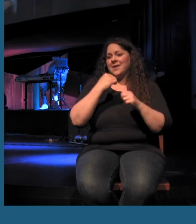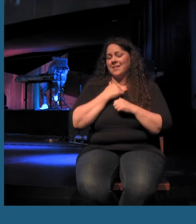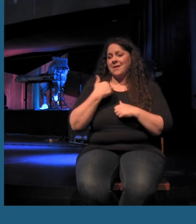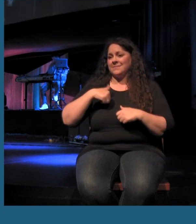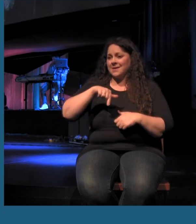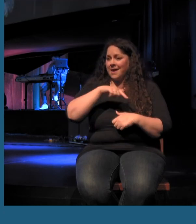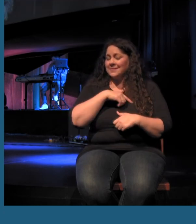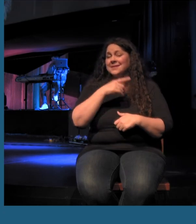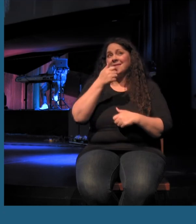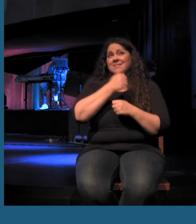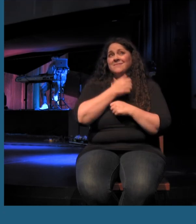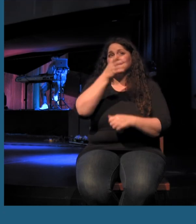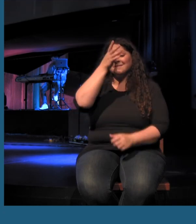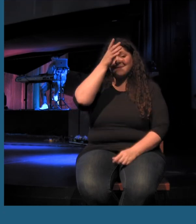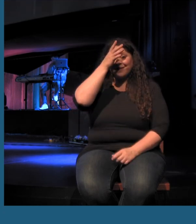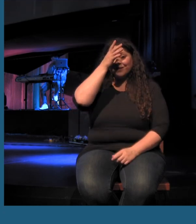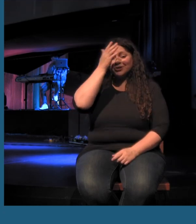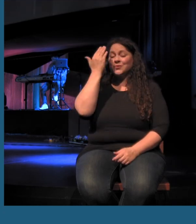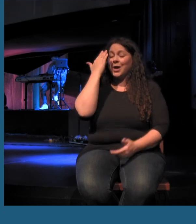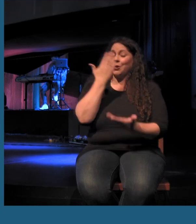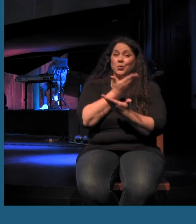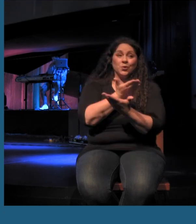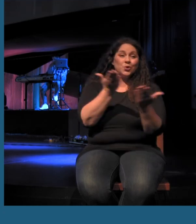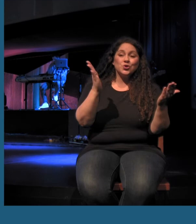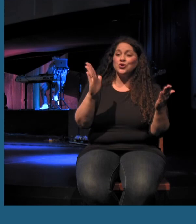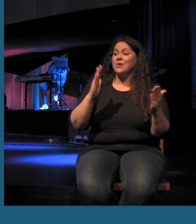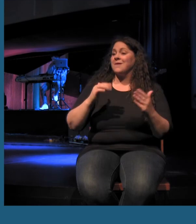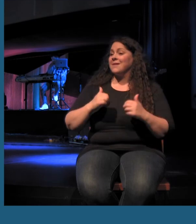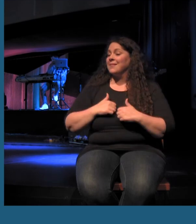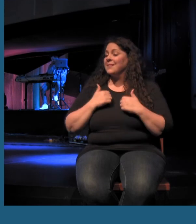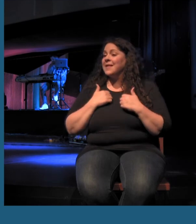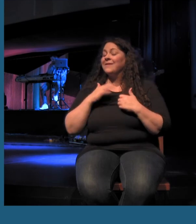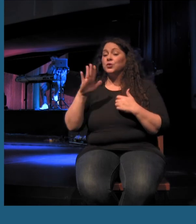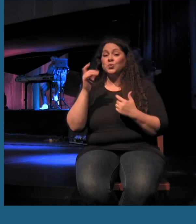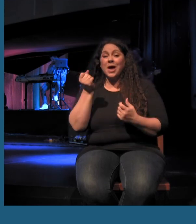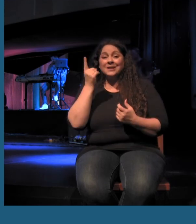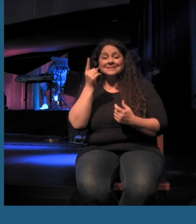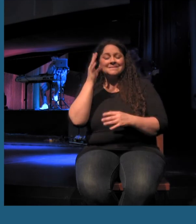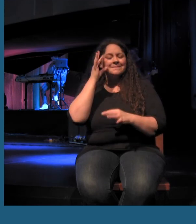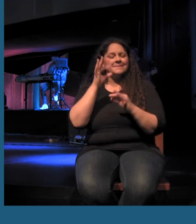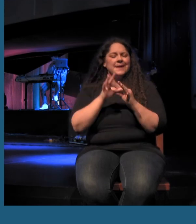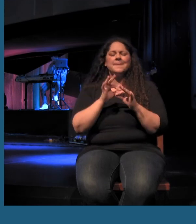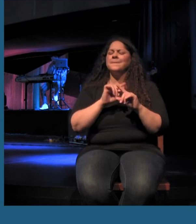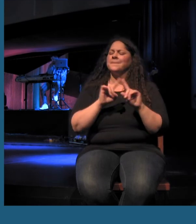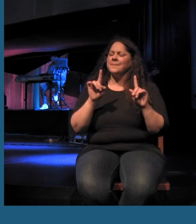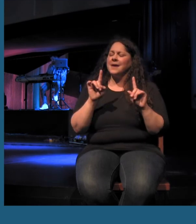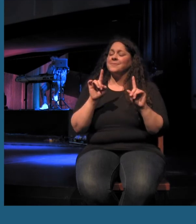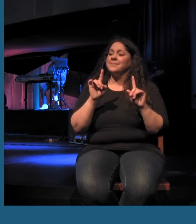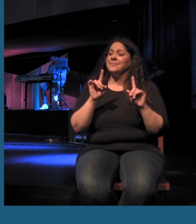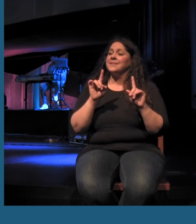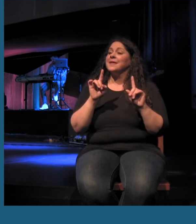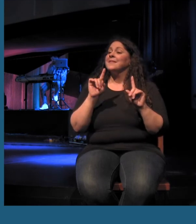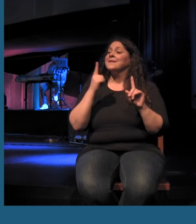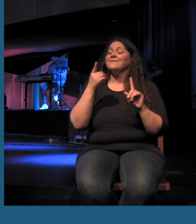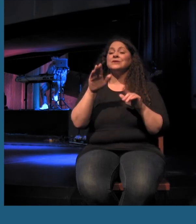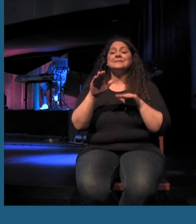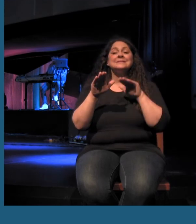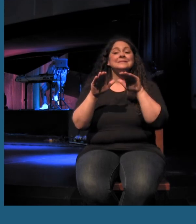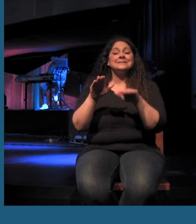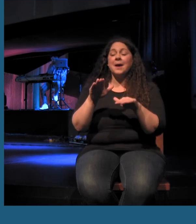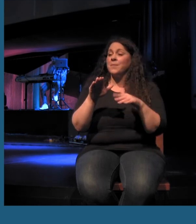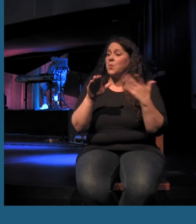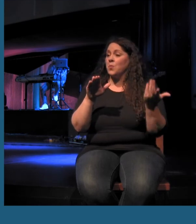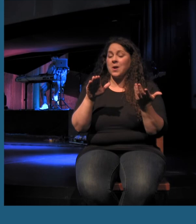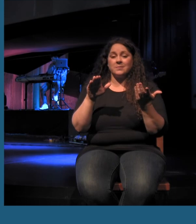So I don't know what it is for you, but I don't know where you are in your understanding of faith, but the step to follow Jesus is a simple step of